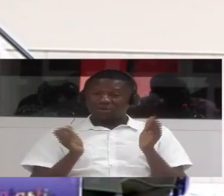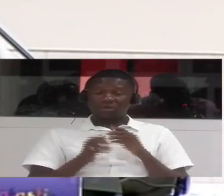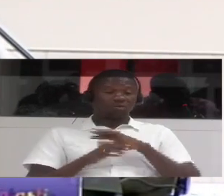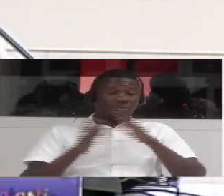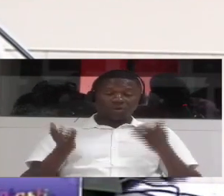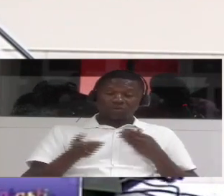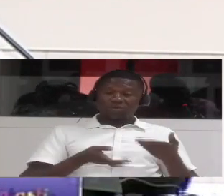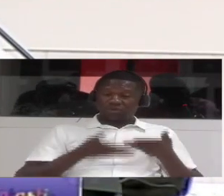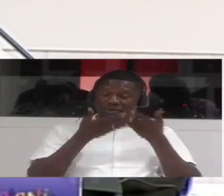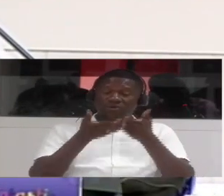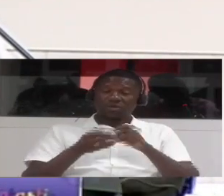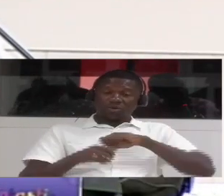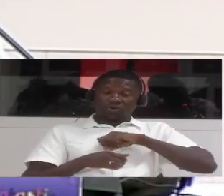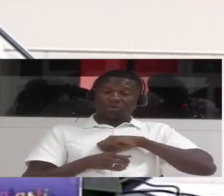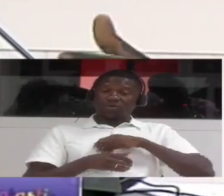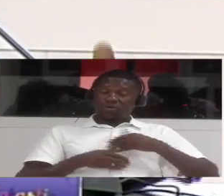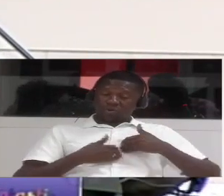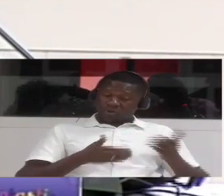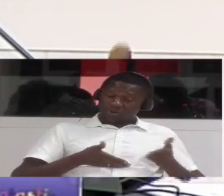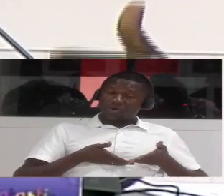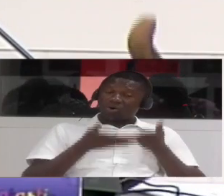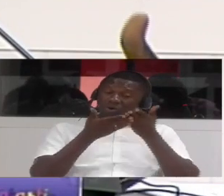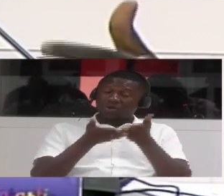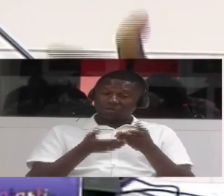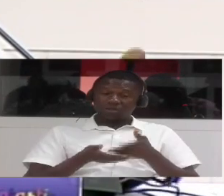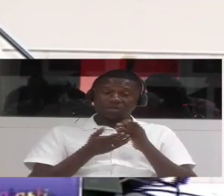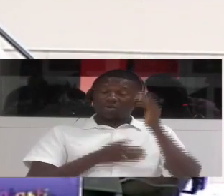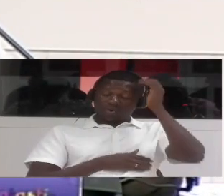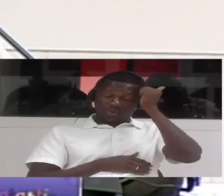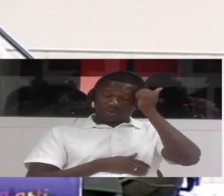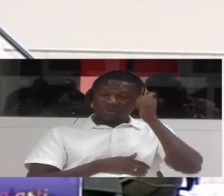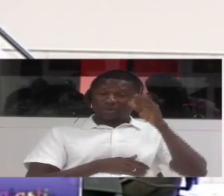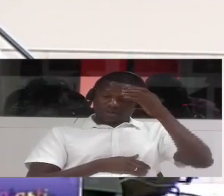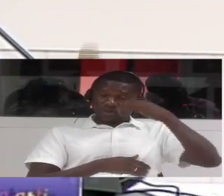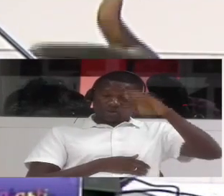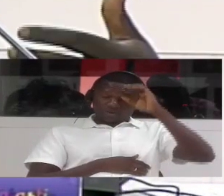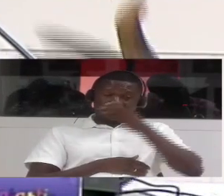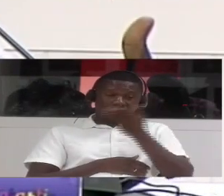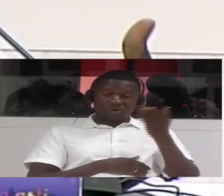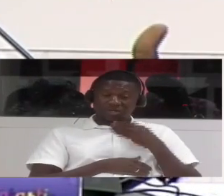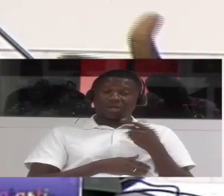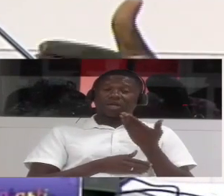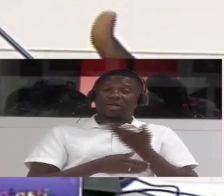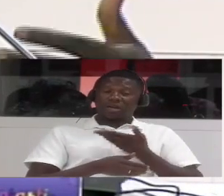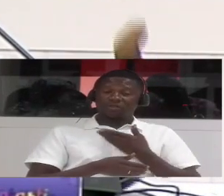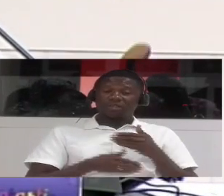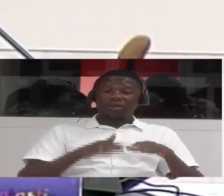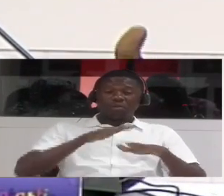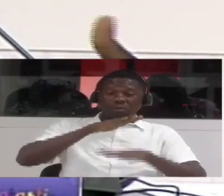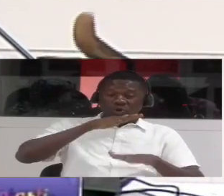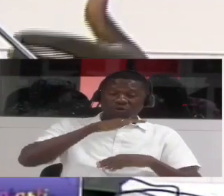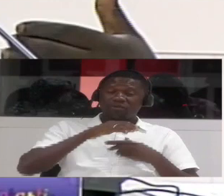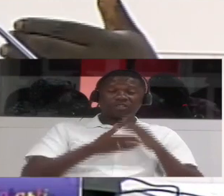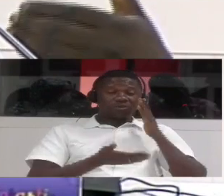wholly to this commission, in the hope that the commission will get to the bottom of the truth of what